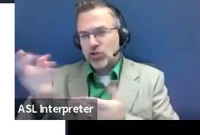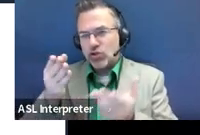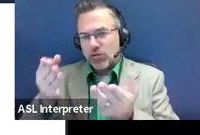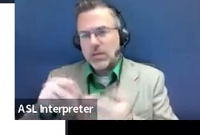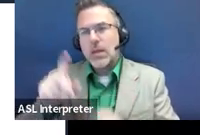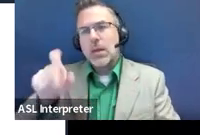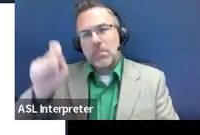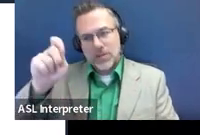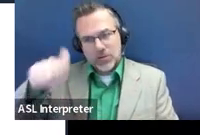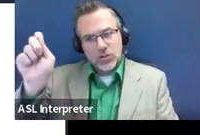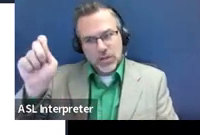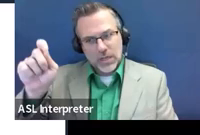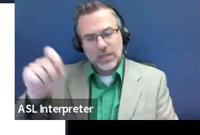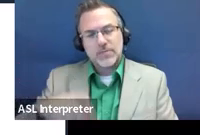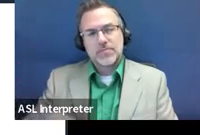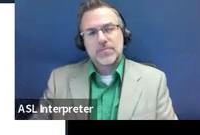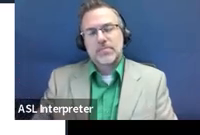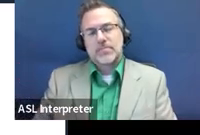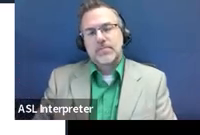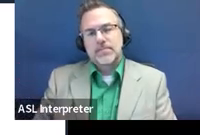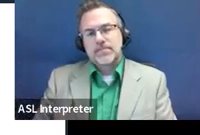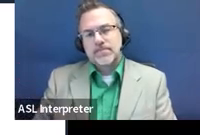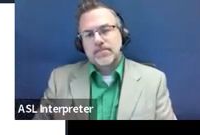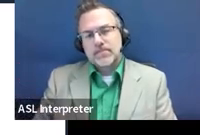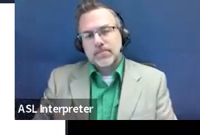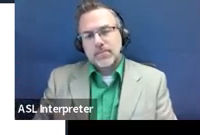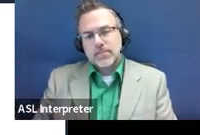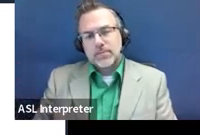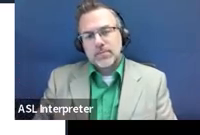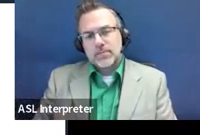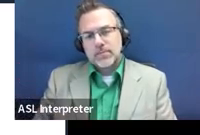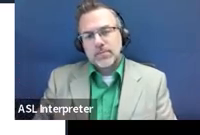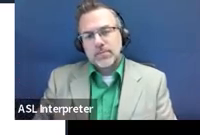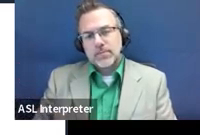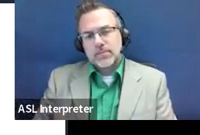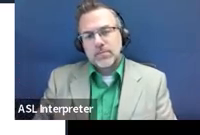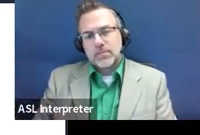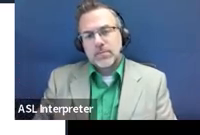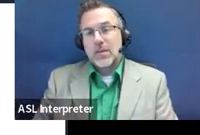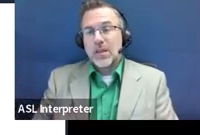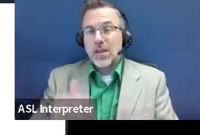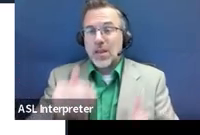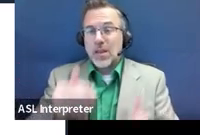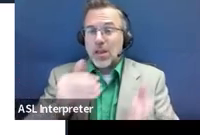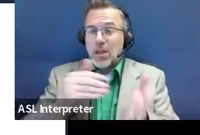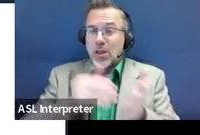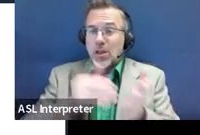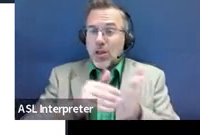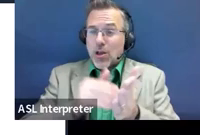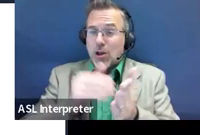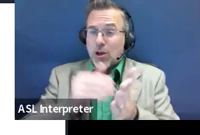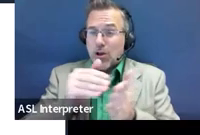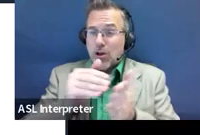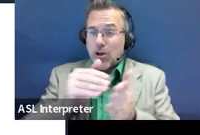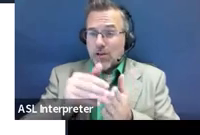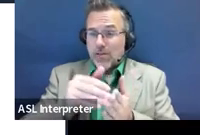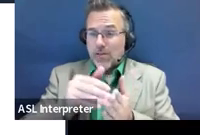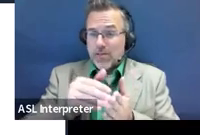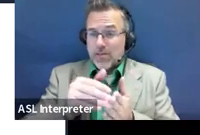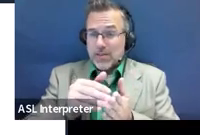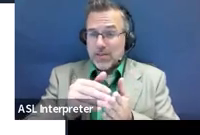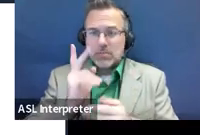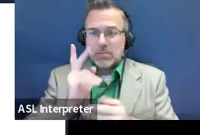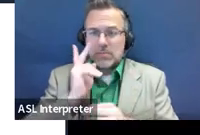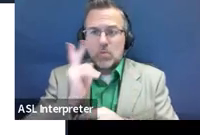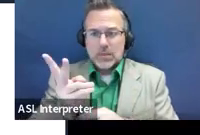would be compliant. Typically we see this along with the annual review. I know this is really small, but typically